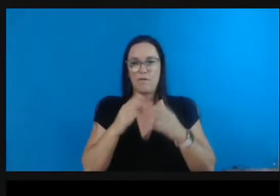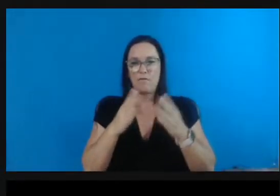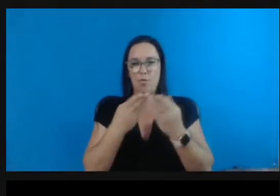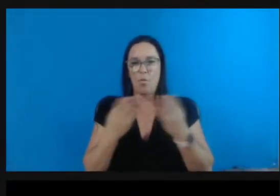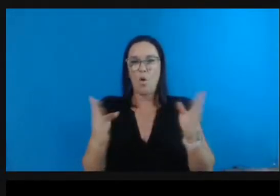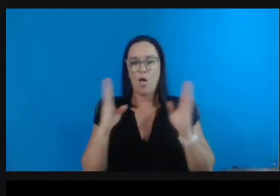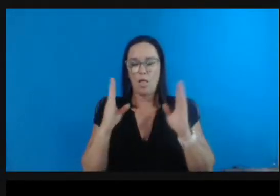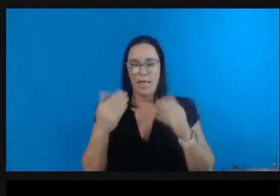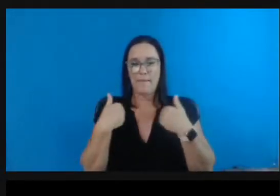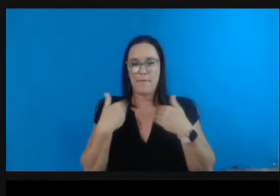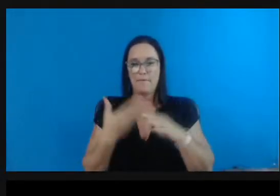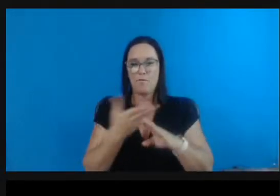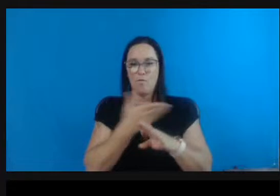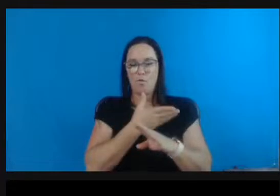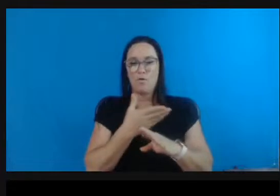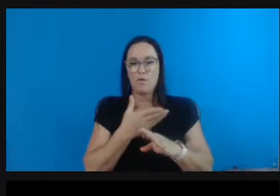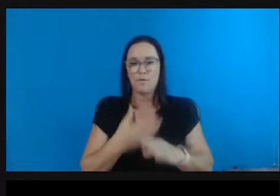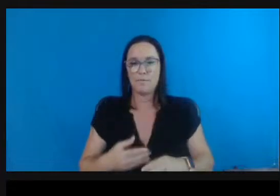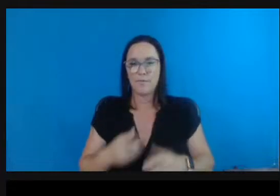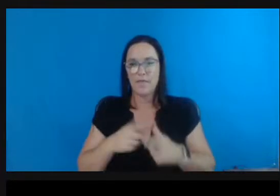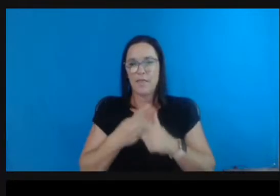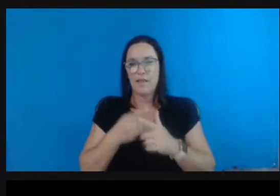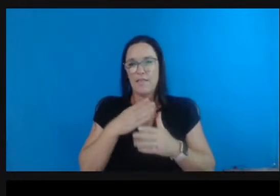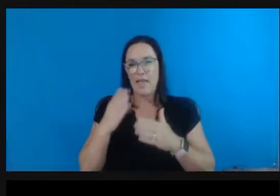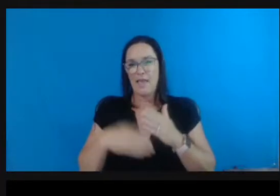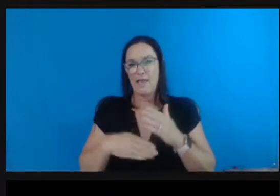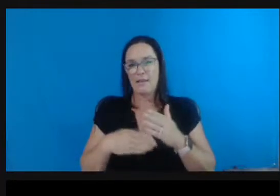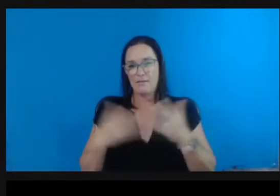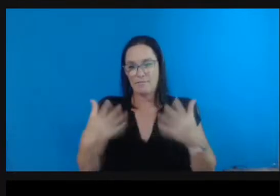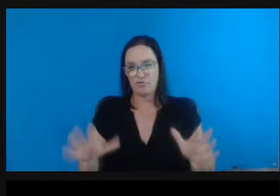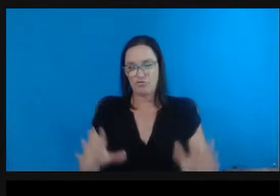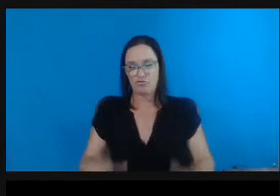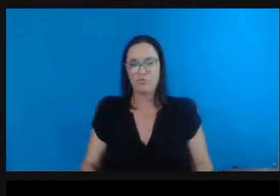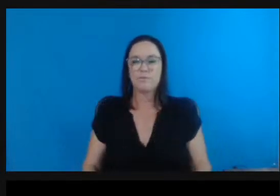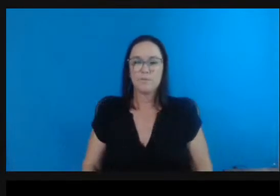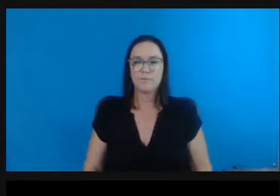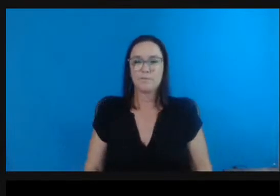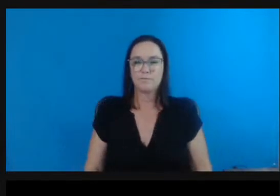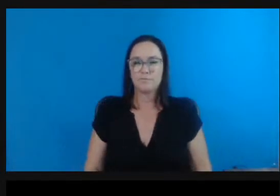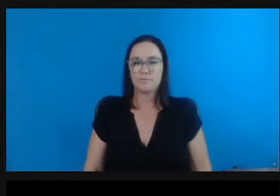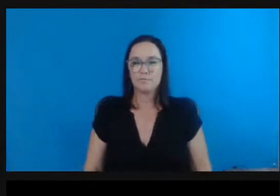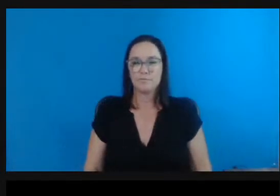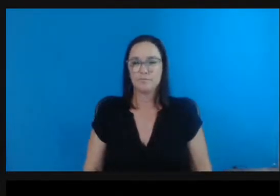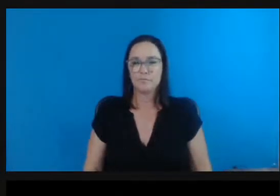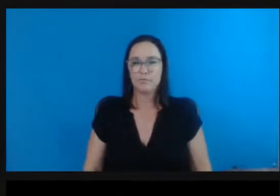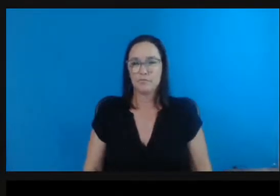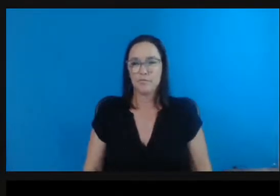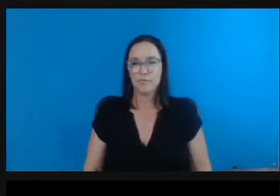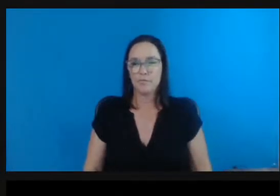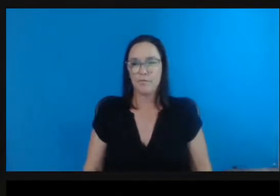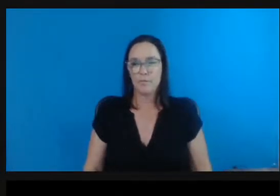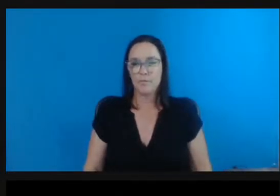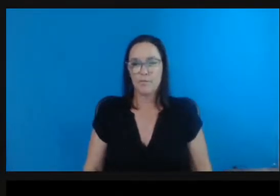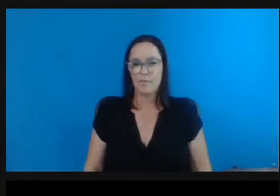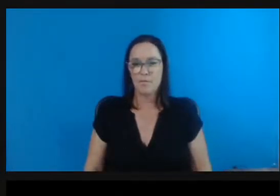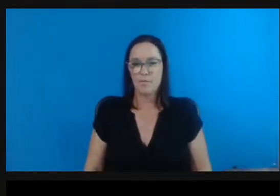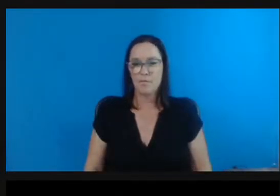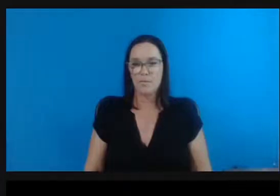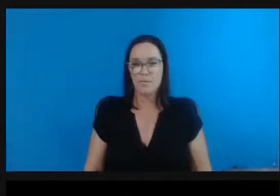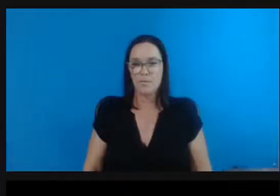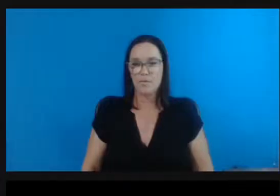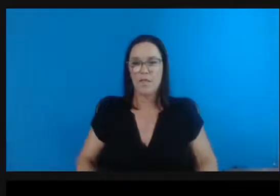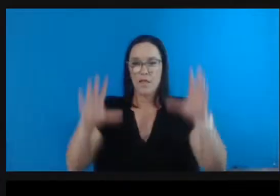there. And then here at the end, eruption. They zoomed in here as the fountain got